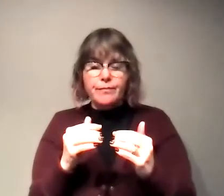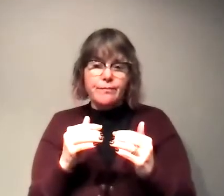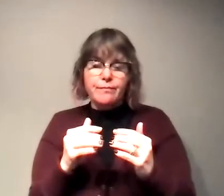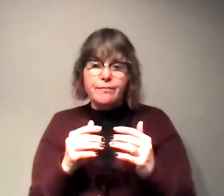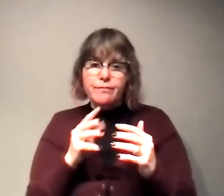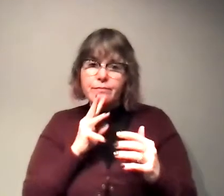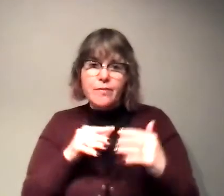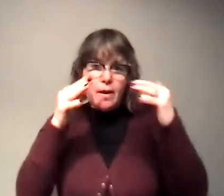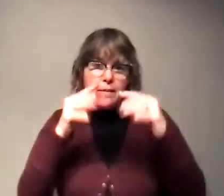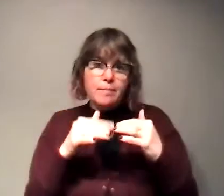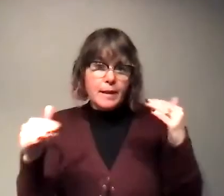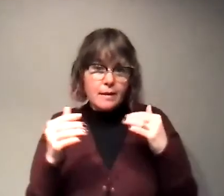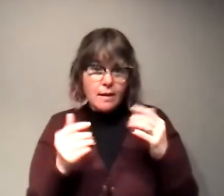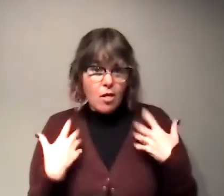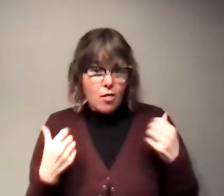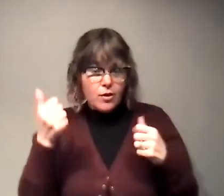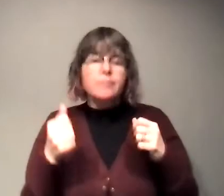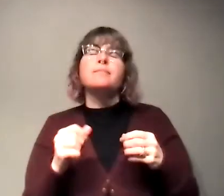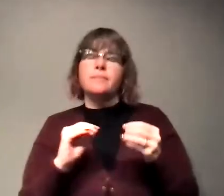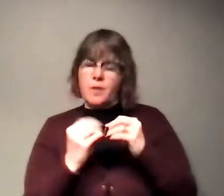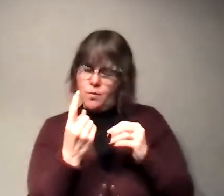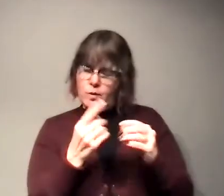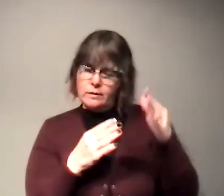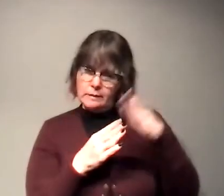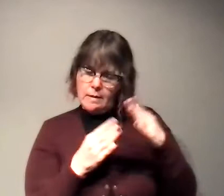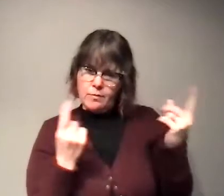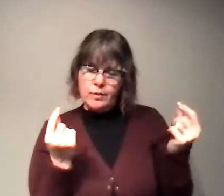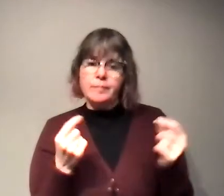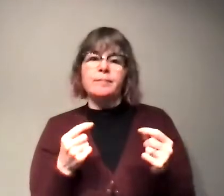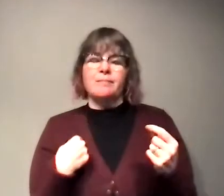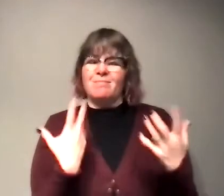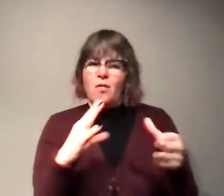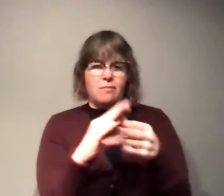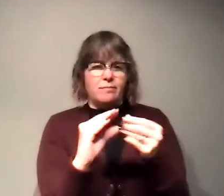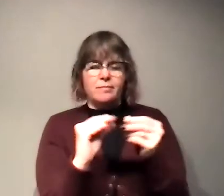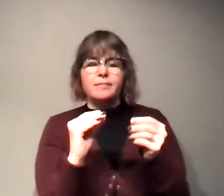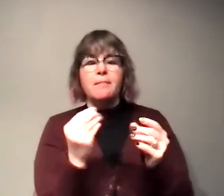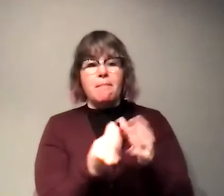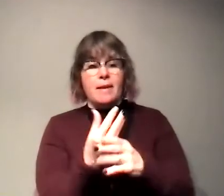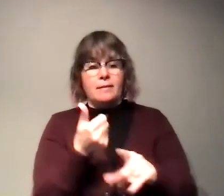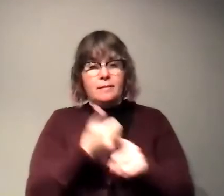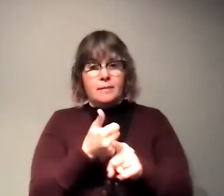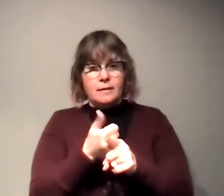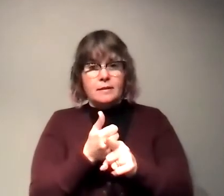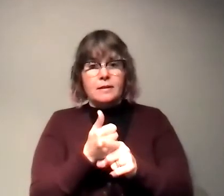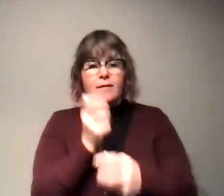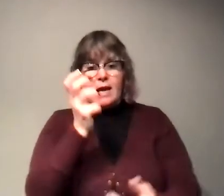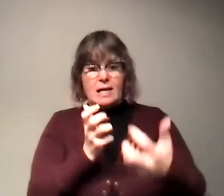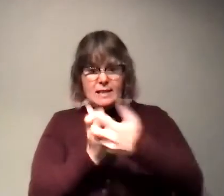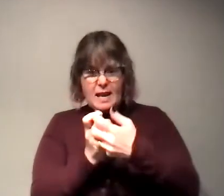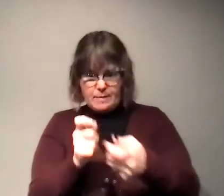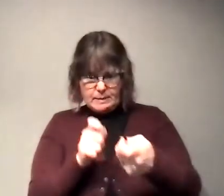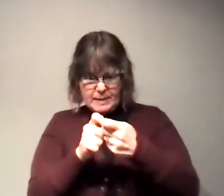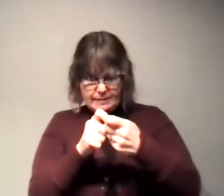different kinds. I think the number one most important thing, as I mentioned before, is that the plants are adapted to that